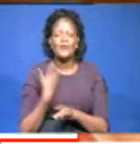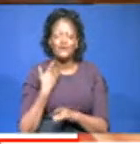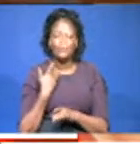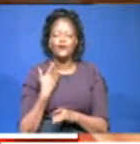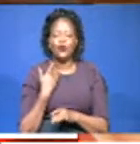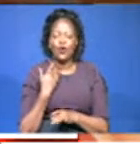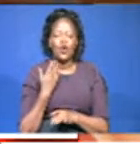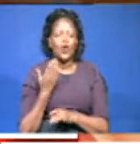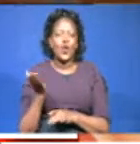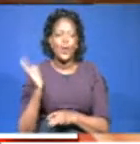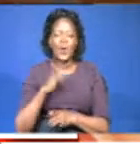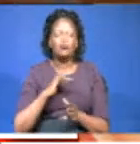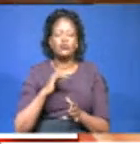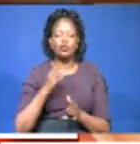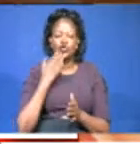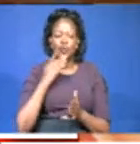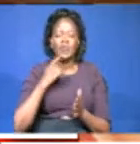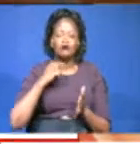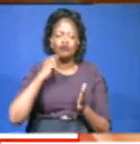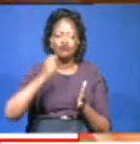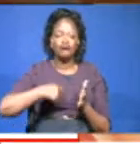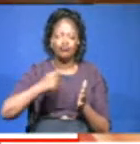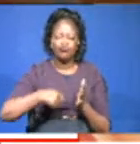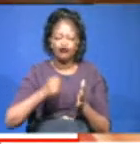sugar milling.